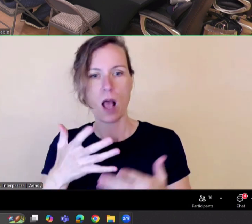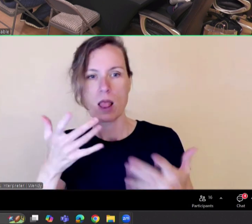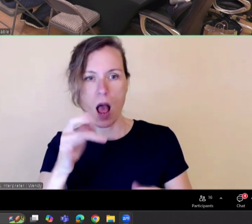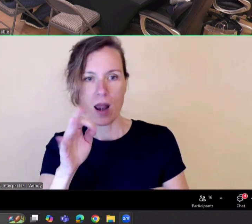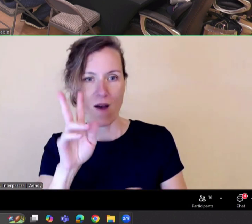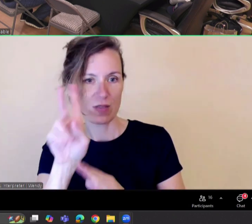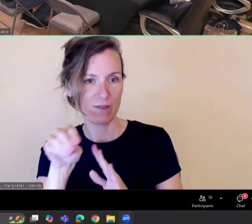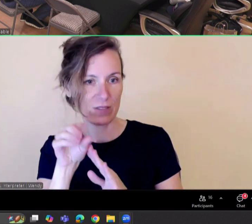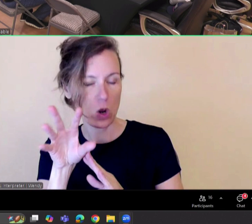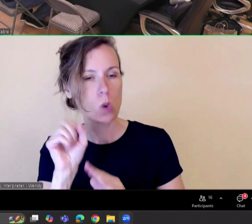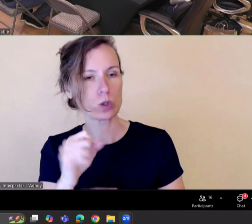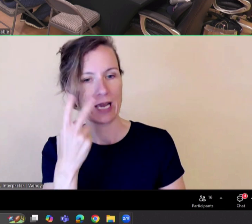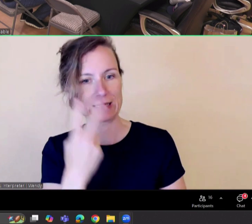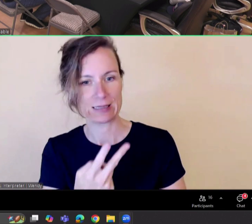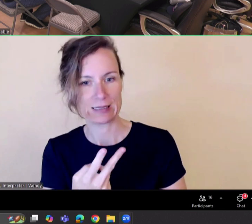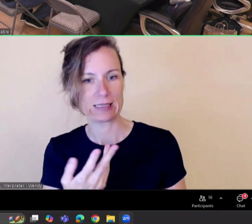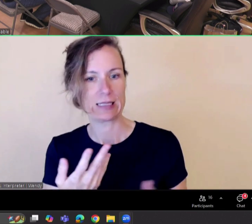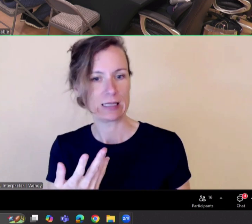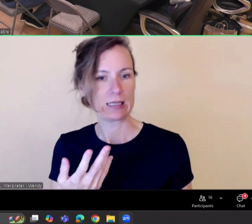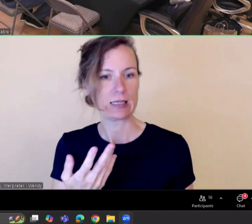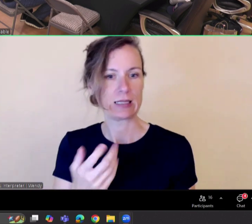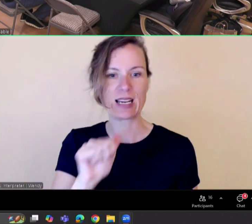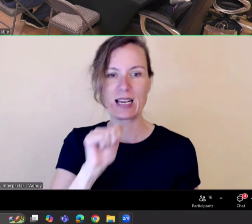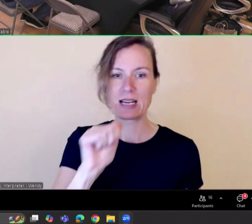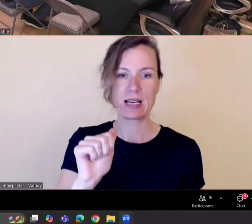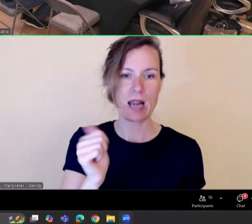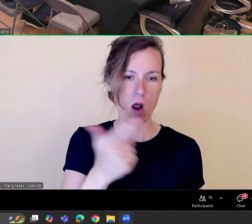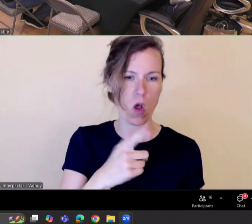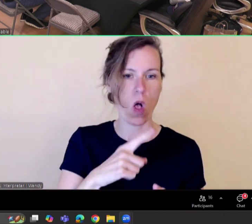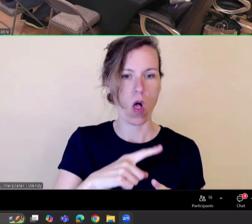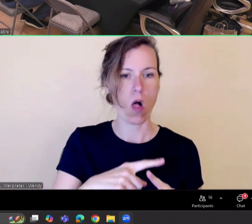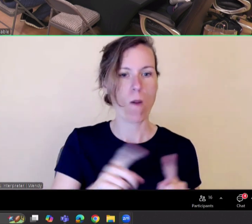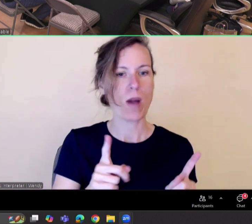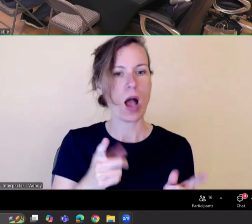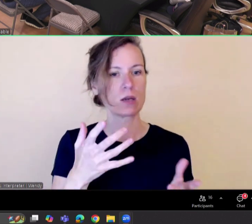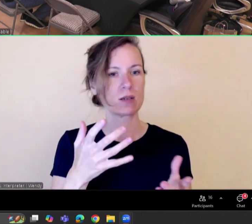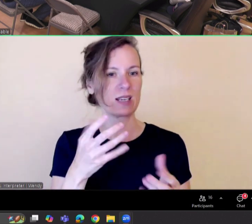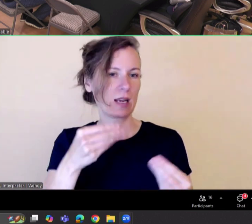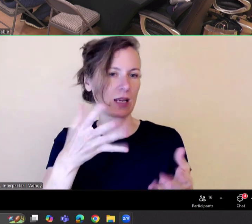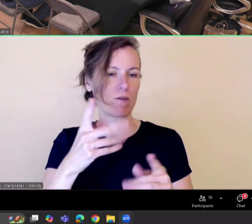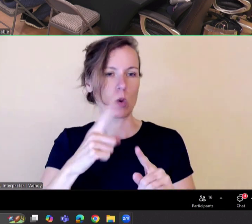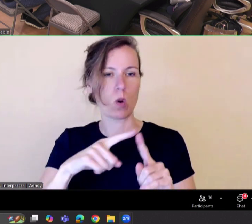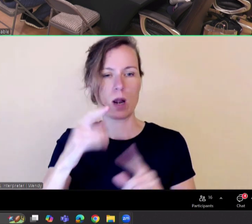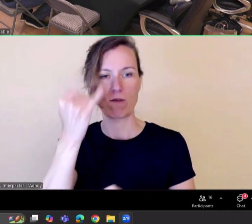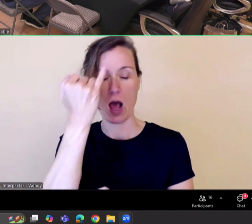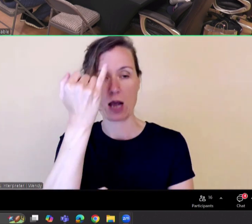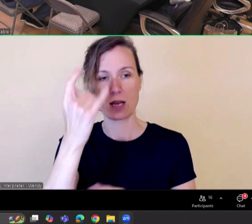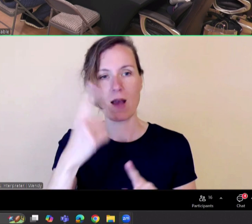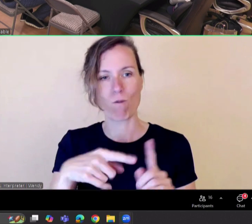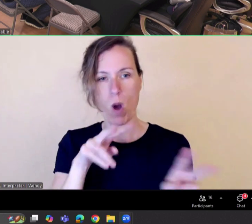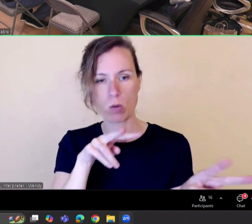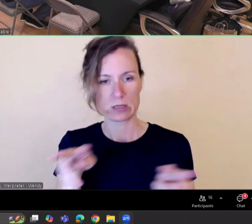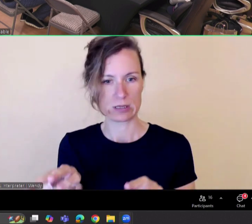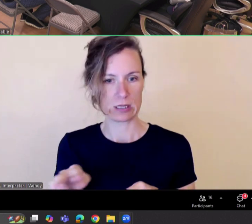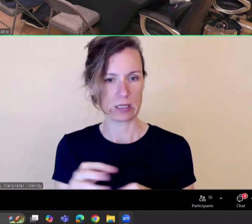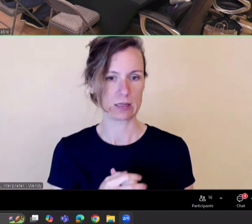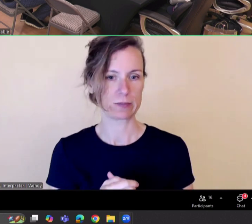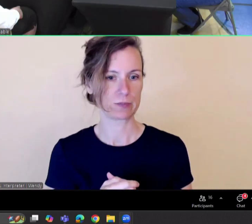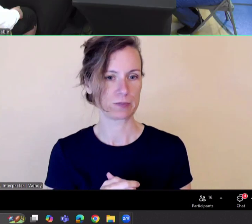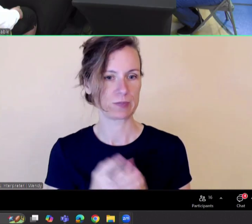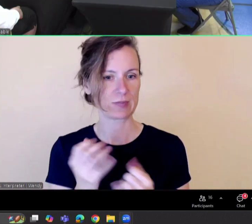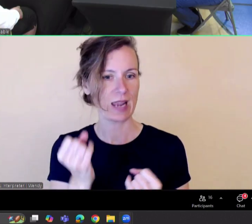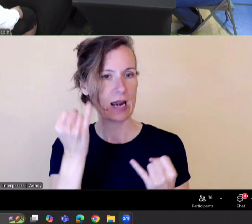different videos for you to get an idea of what it is. So with that, I'll certainly answer any questions you have. And